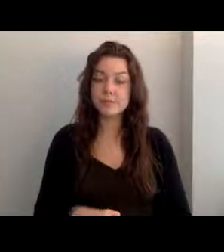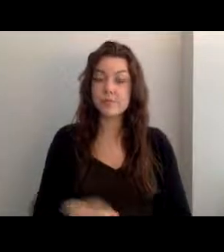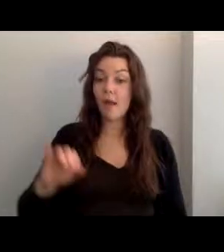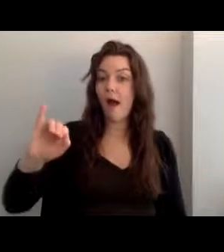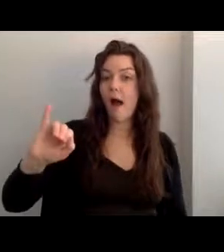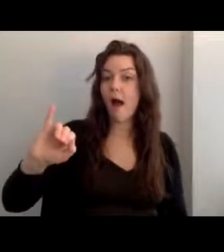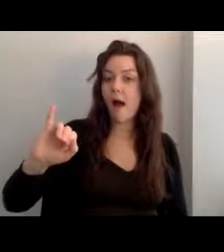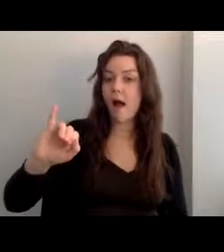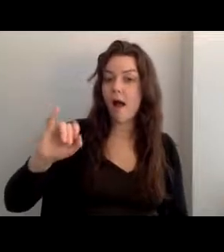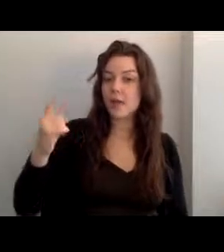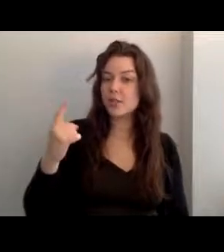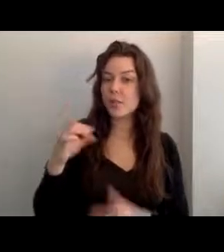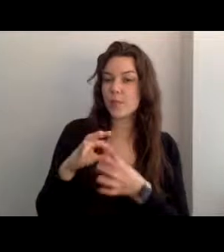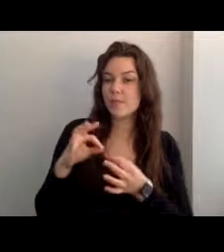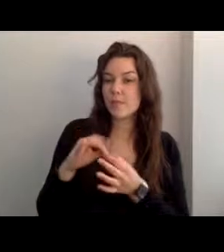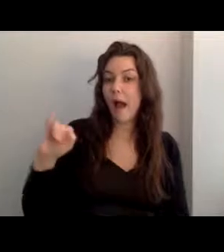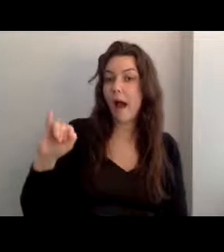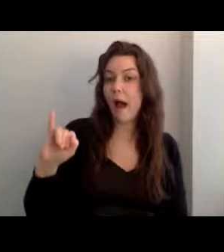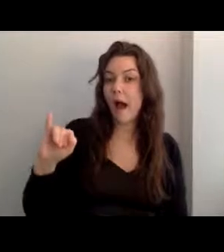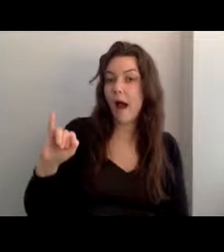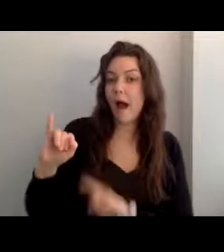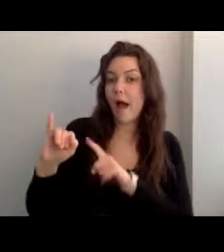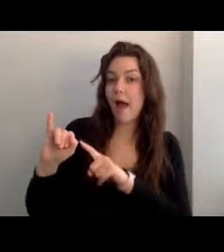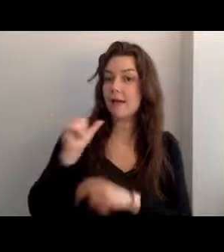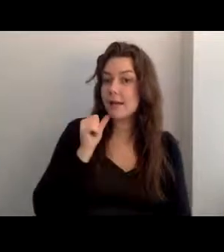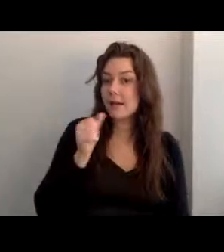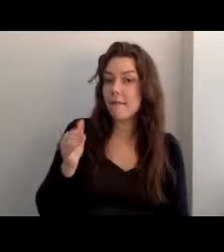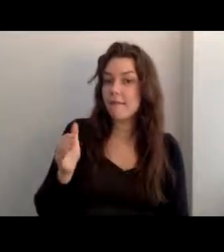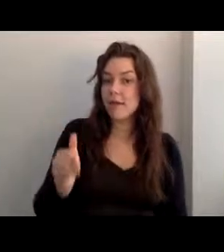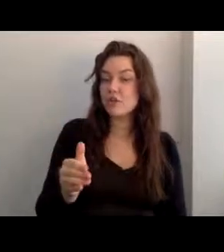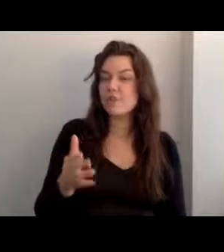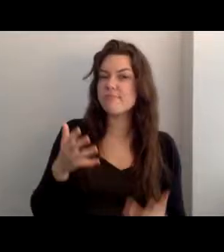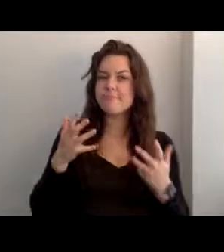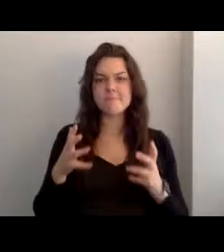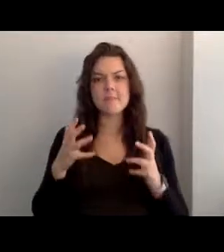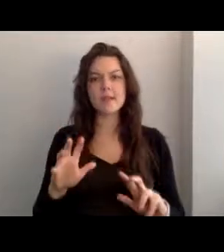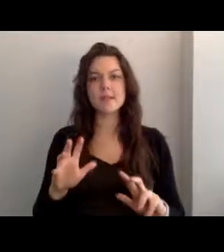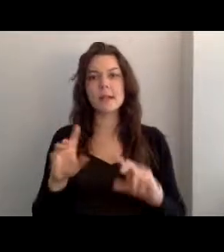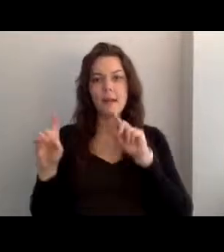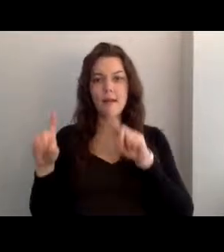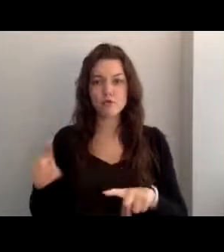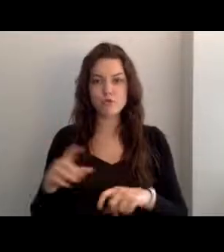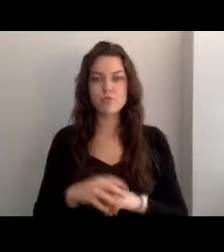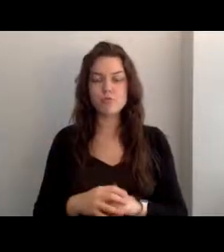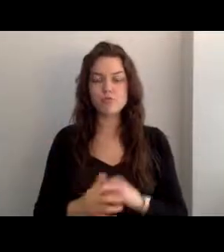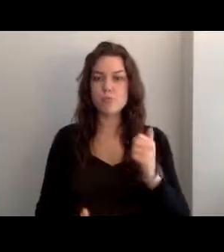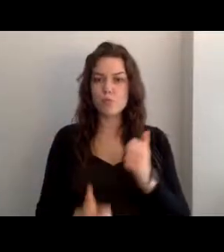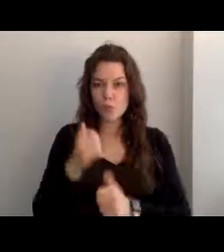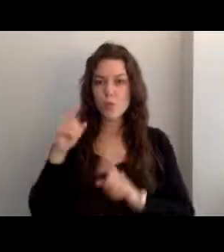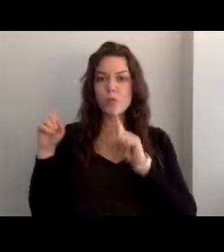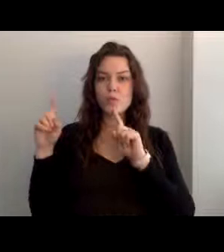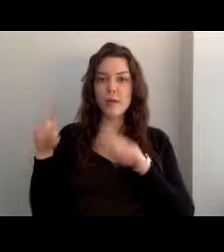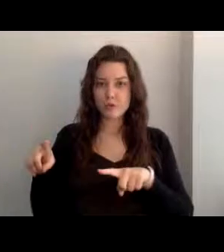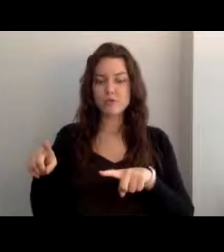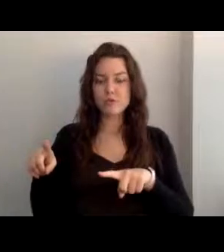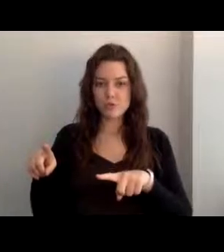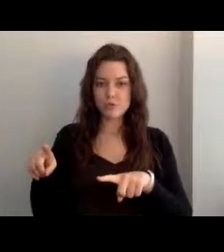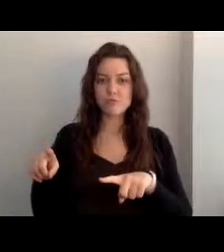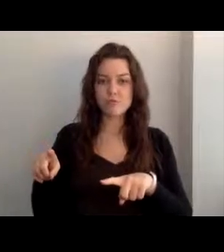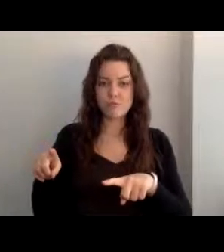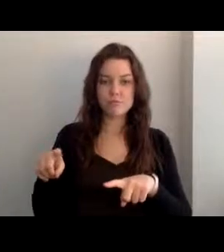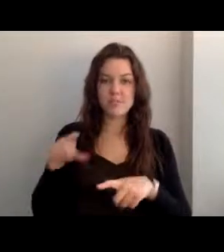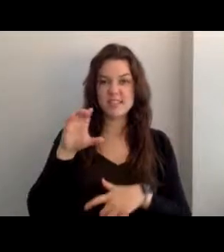somebody said I is not a fish, but I think that's it. I think everybody's casting their votes, and a lot of people are voting for